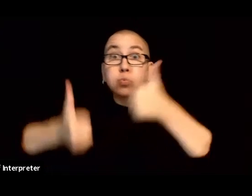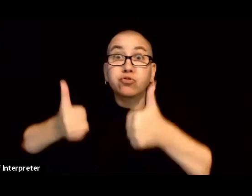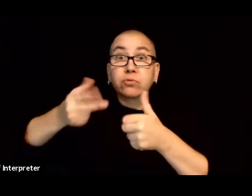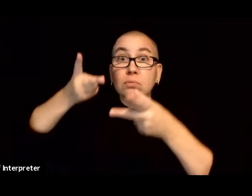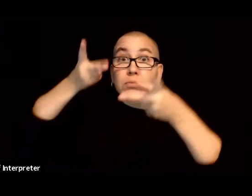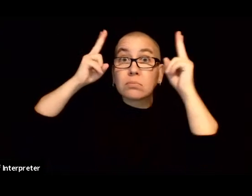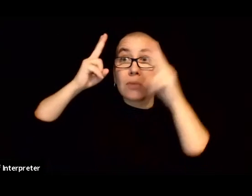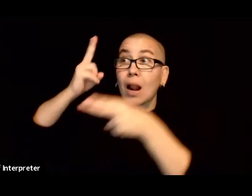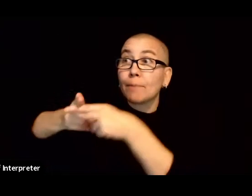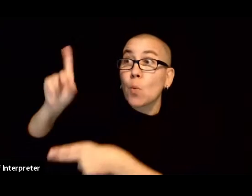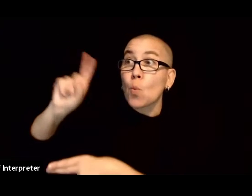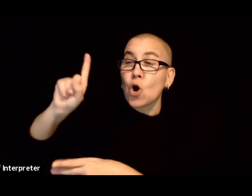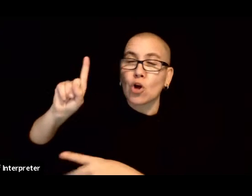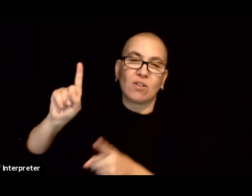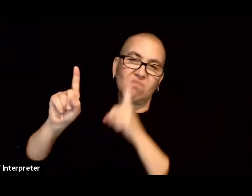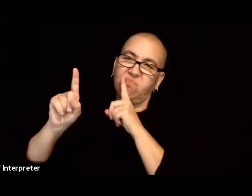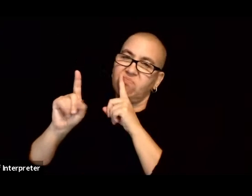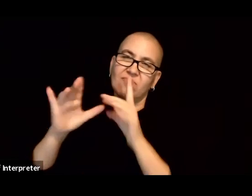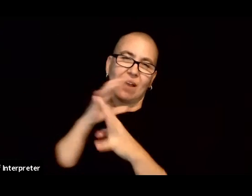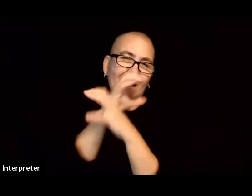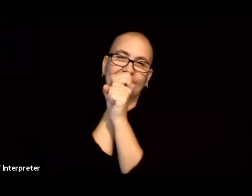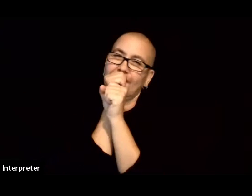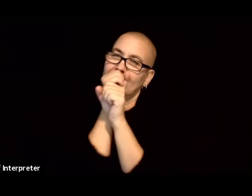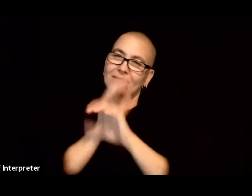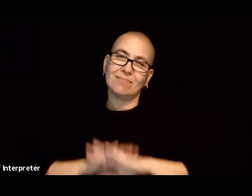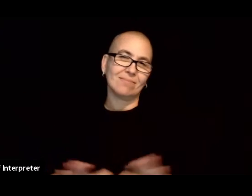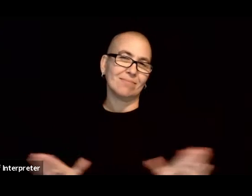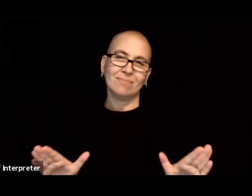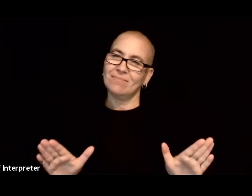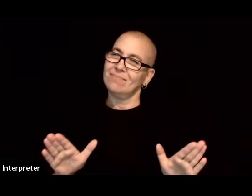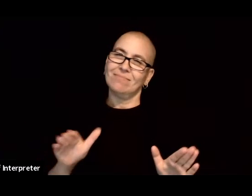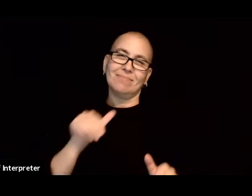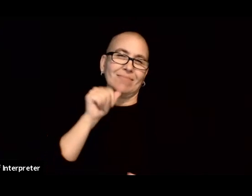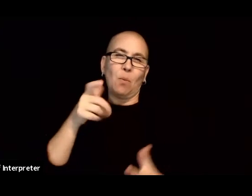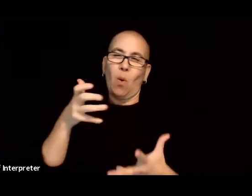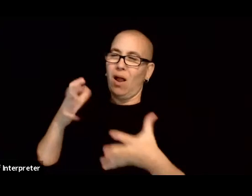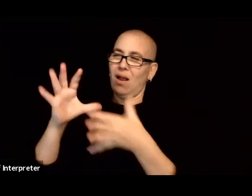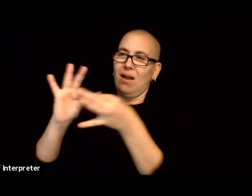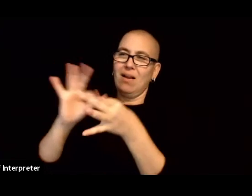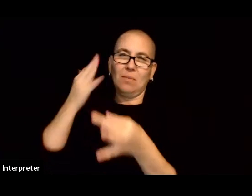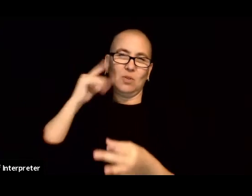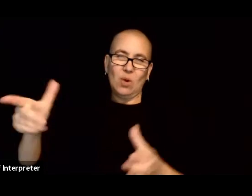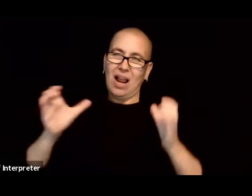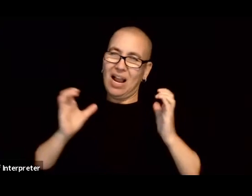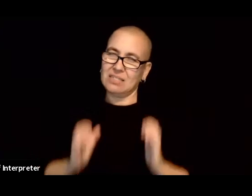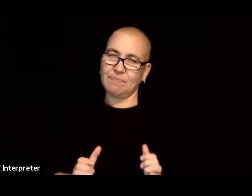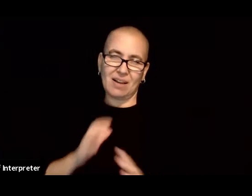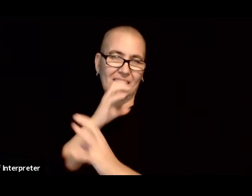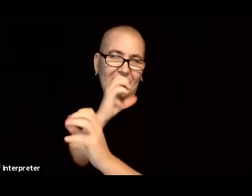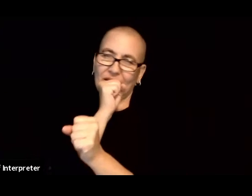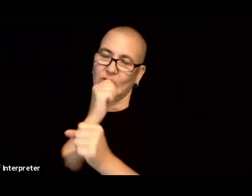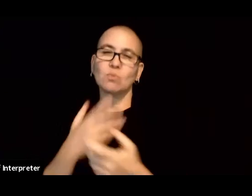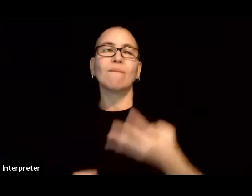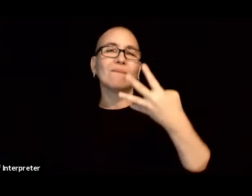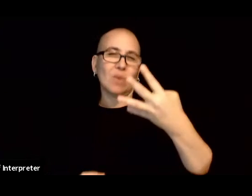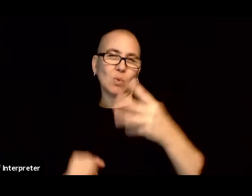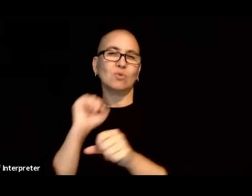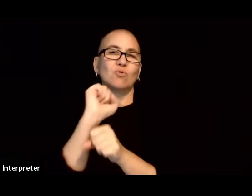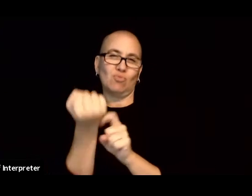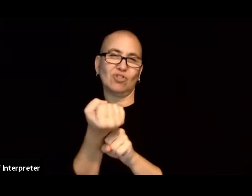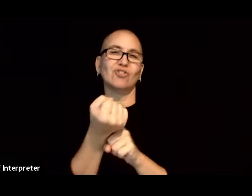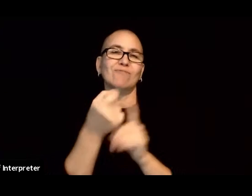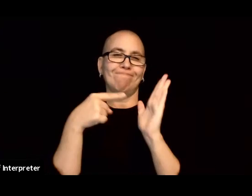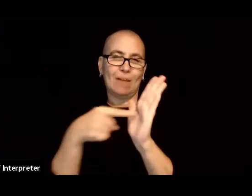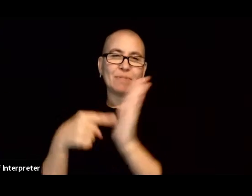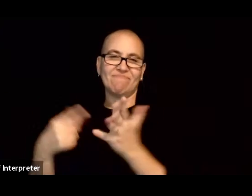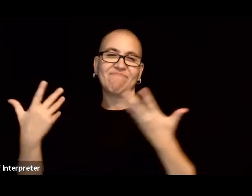and so they've been able to do notifications. But yes, we have had 4 situations in which we